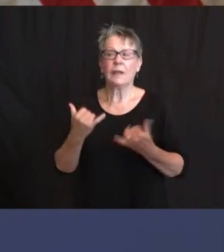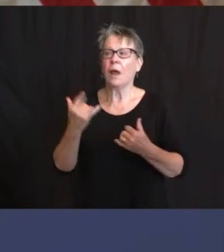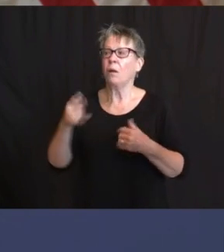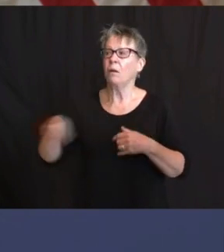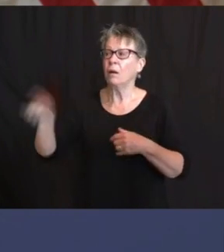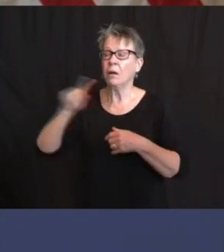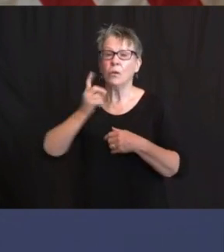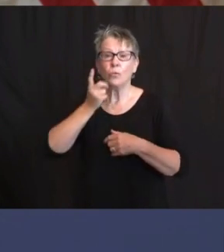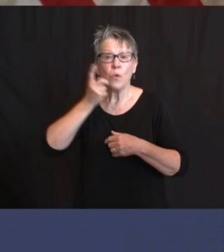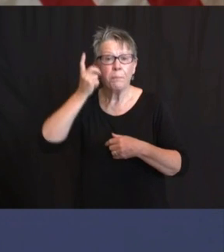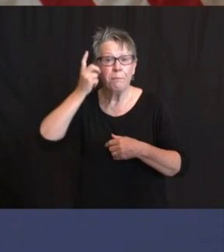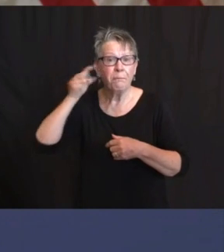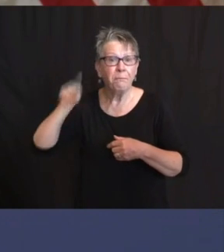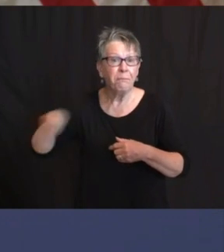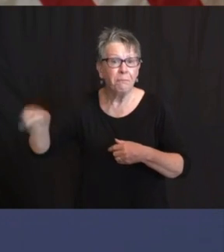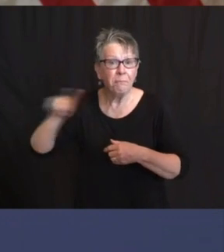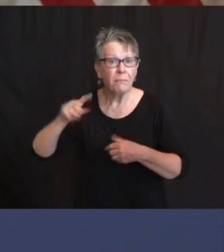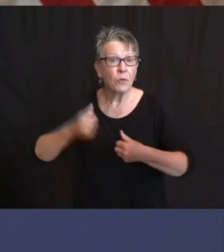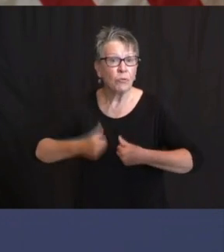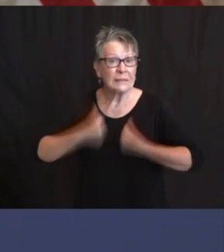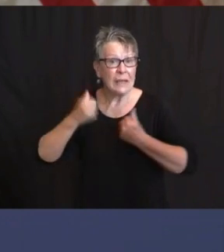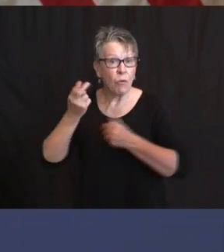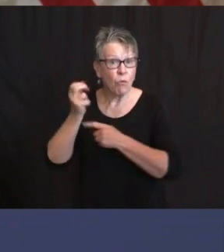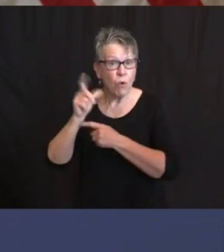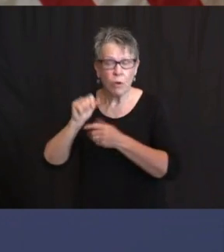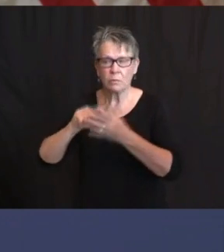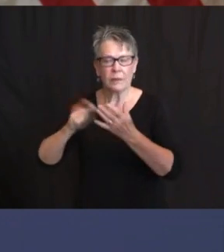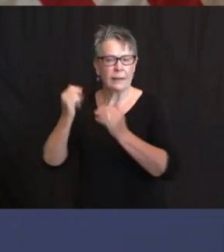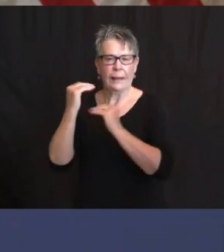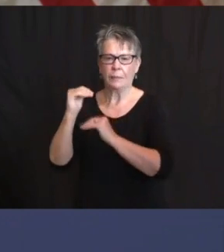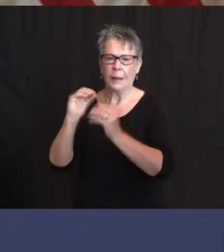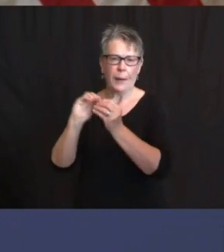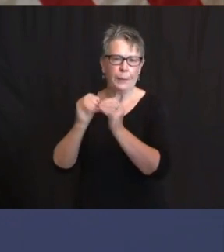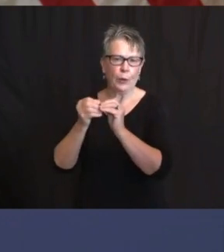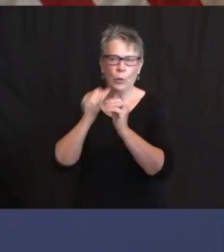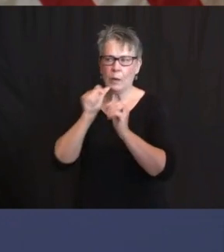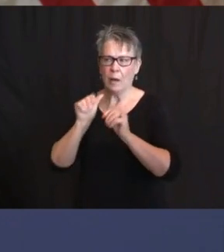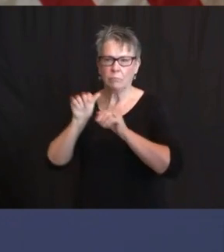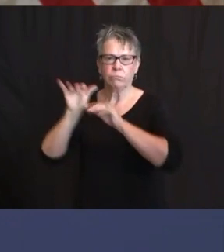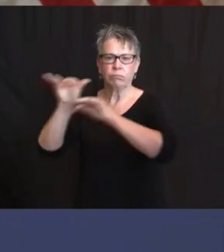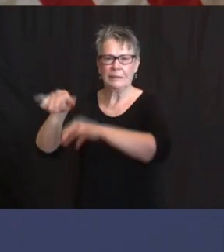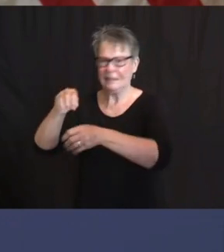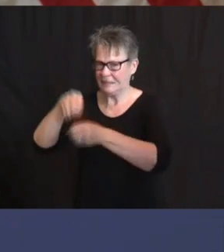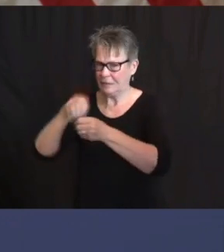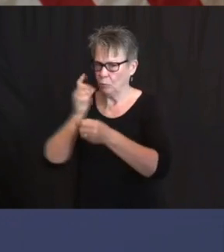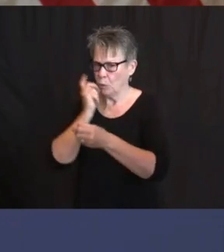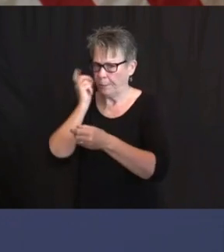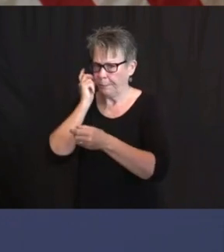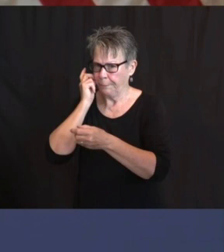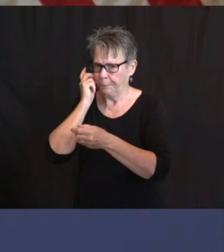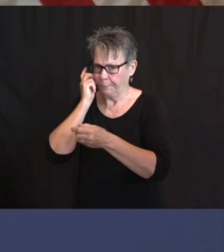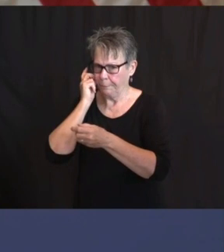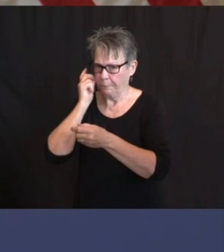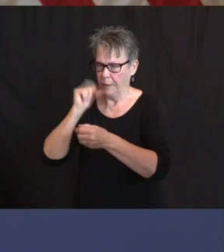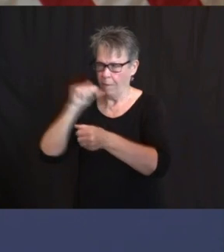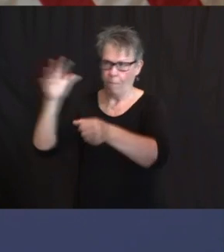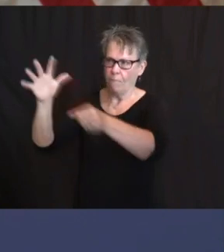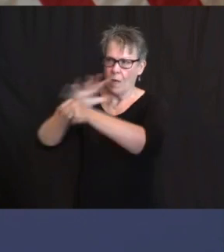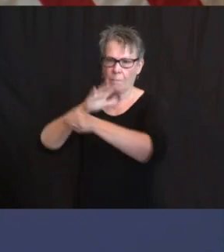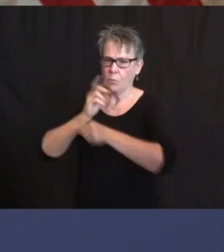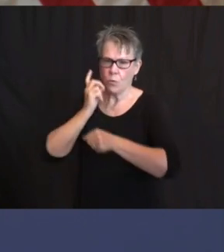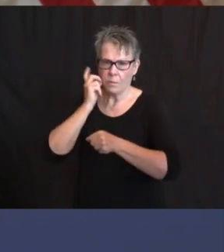for students, and all common areas will need to remain closed in this current phase. They've also got to think